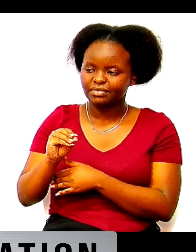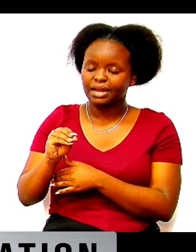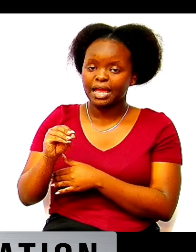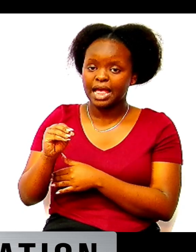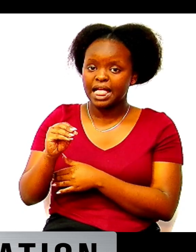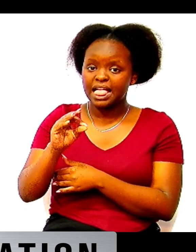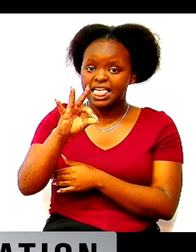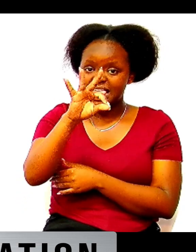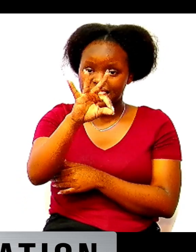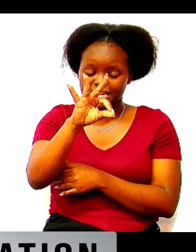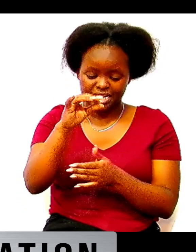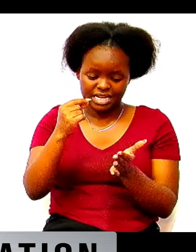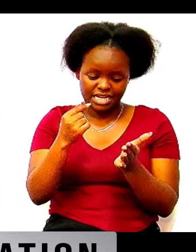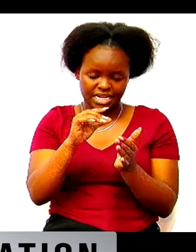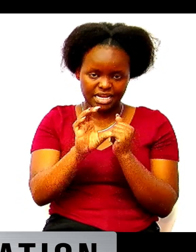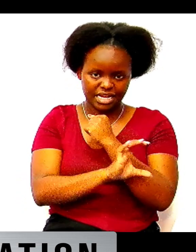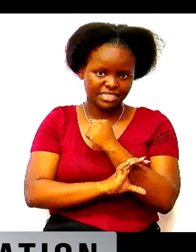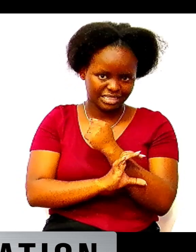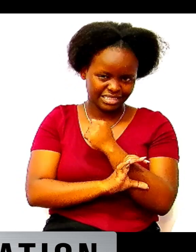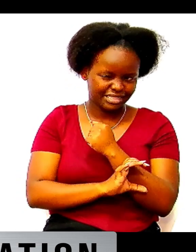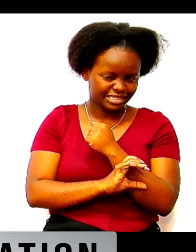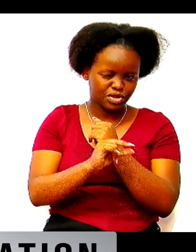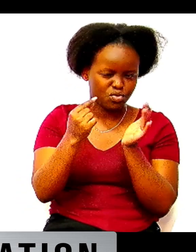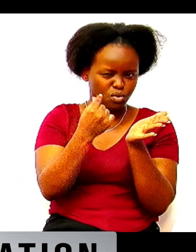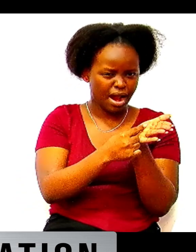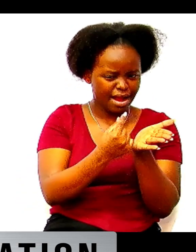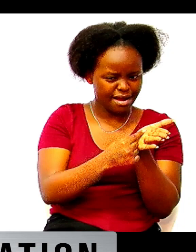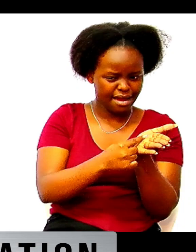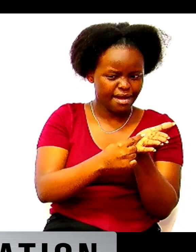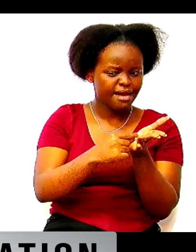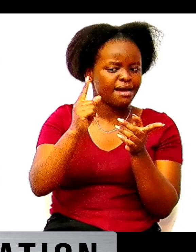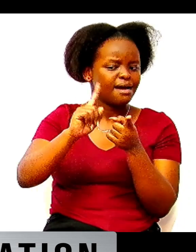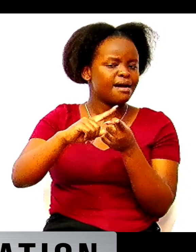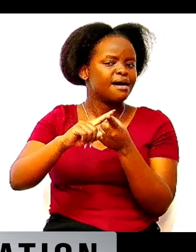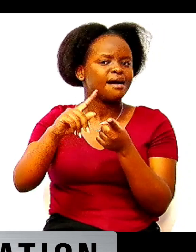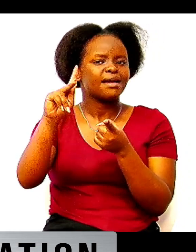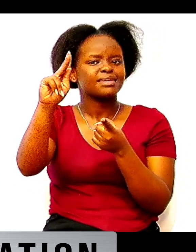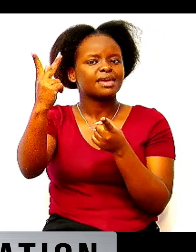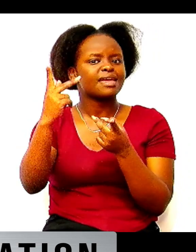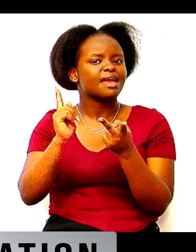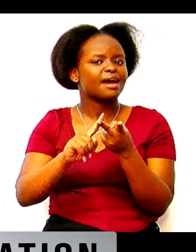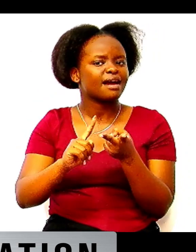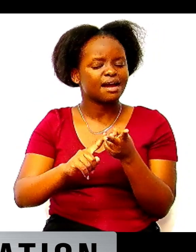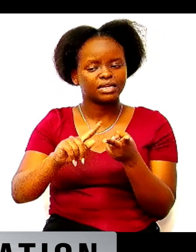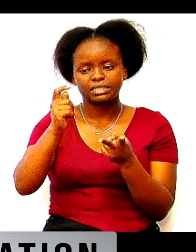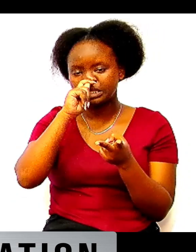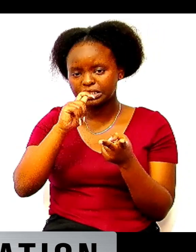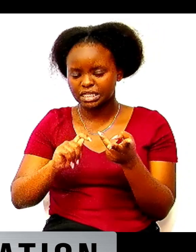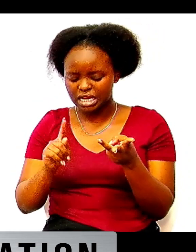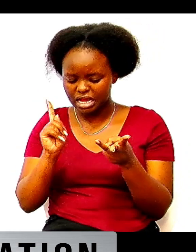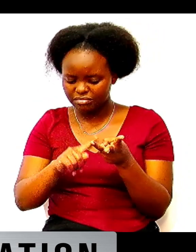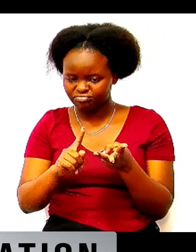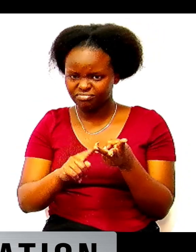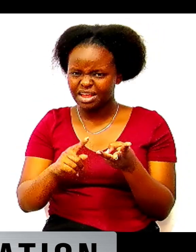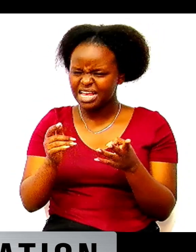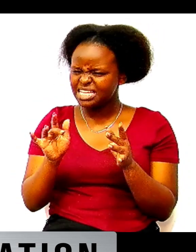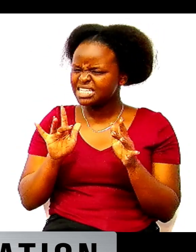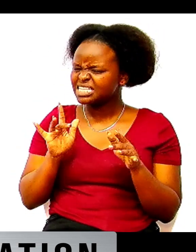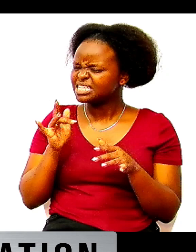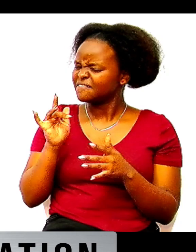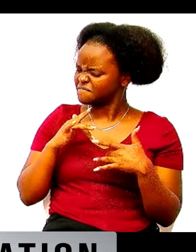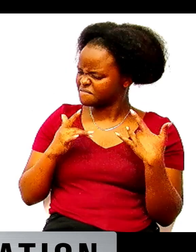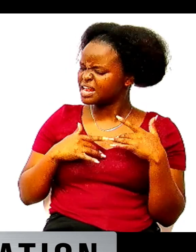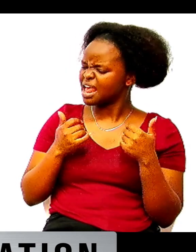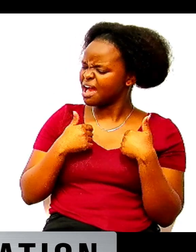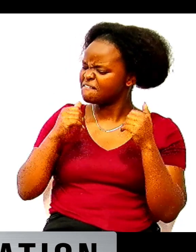having, there seems to be something going on between the leaderships in these countries. There seems to be an agreement to